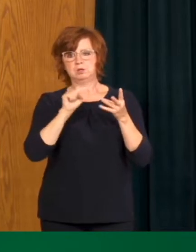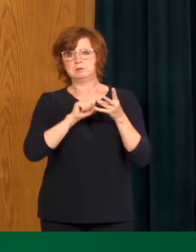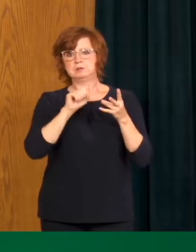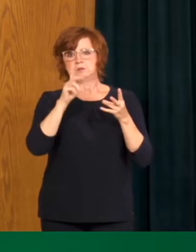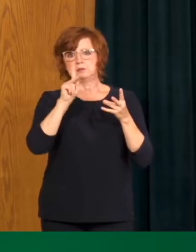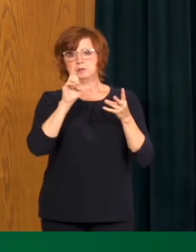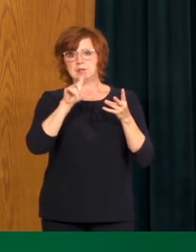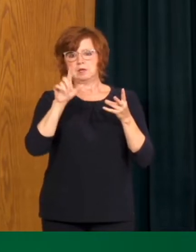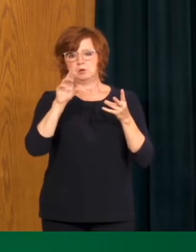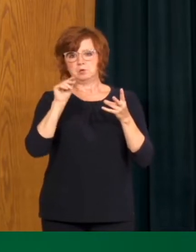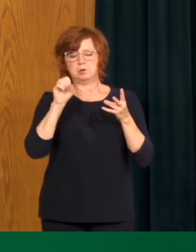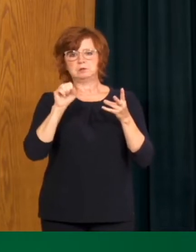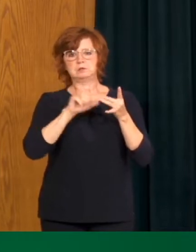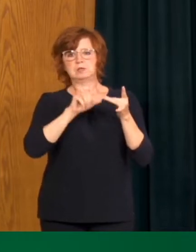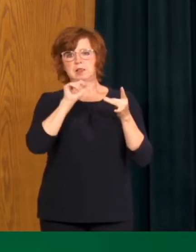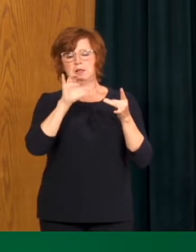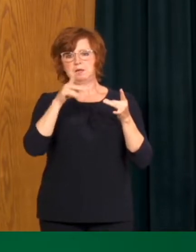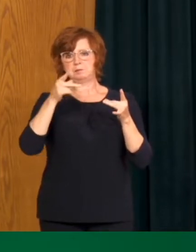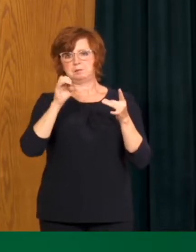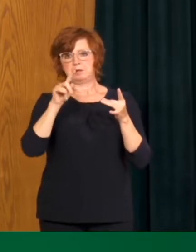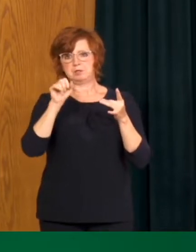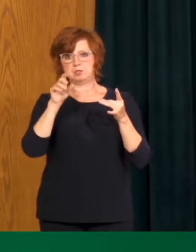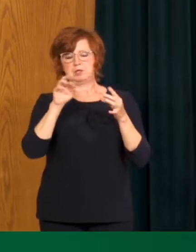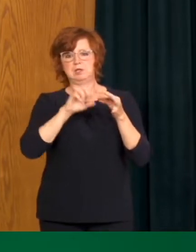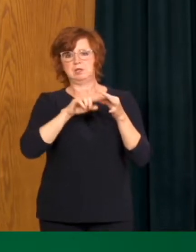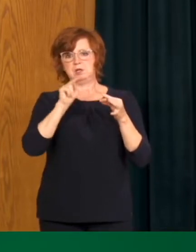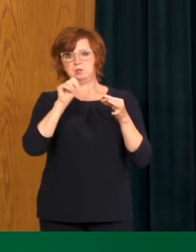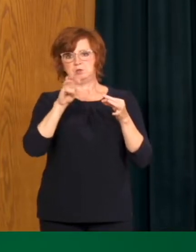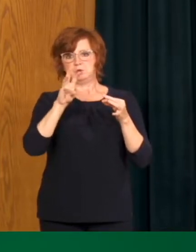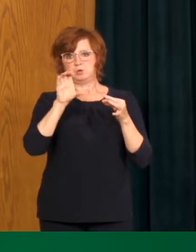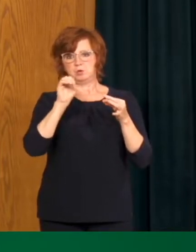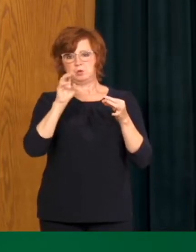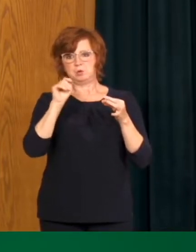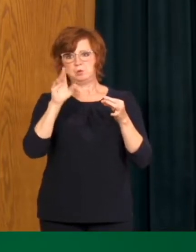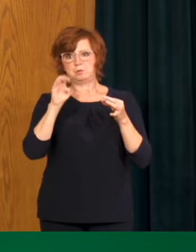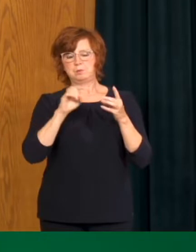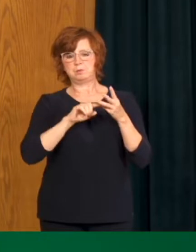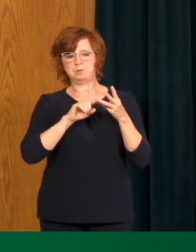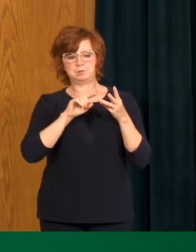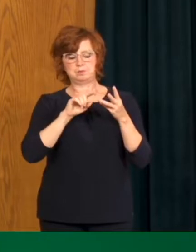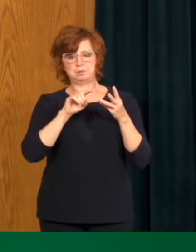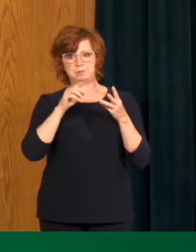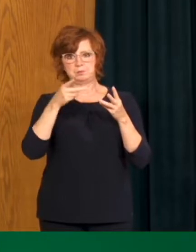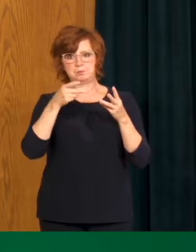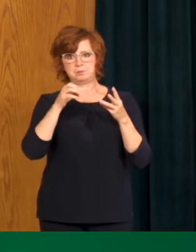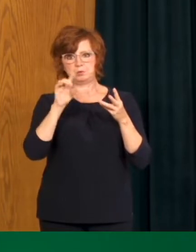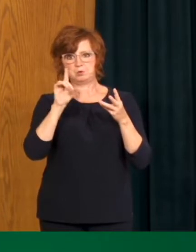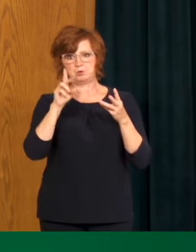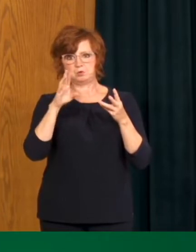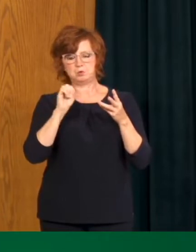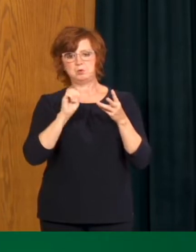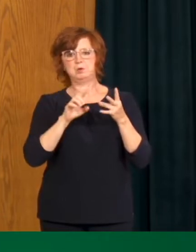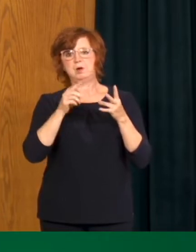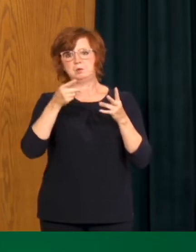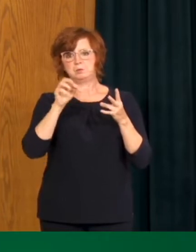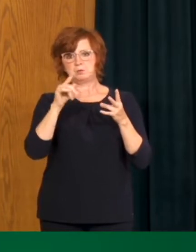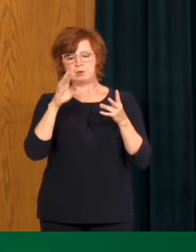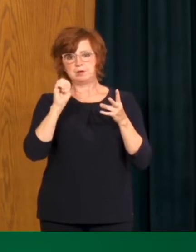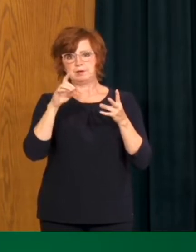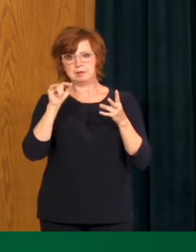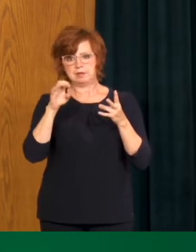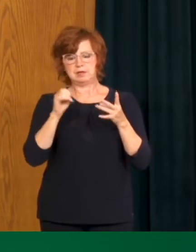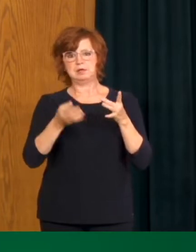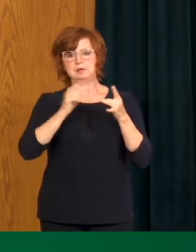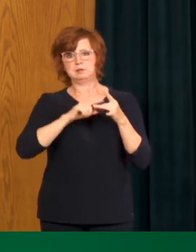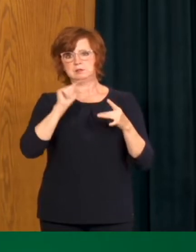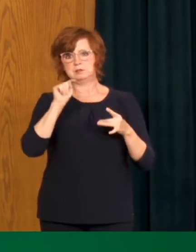Peltier, Newcomb, Purdue, Pleasant Valley, Prairiedale, and Tramping Lake. The affected area also includes